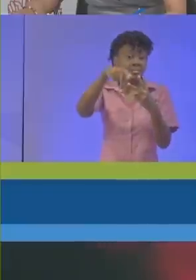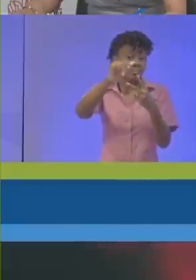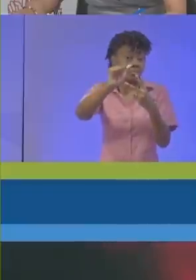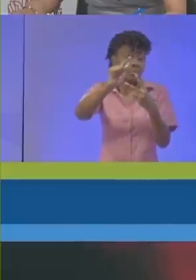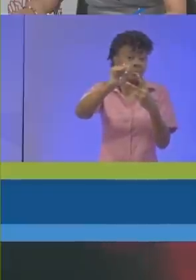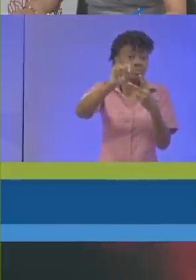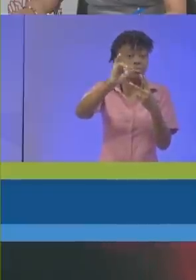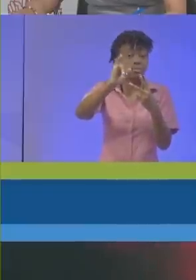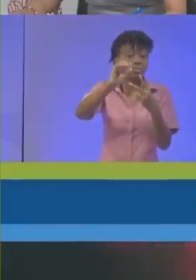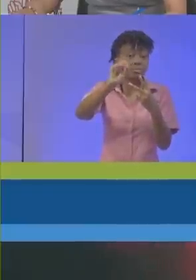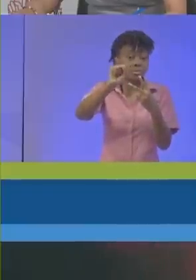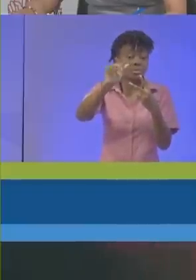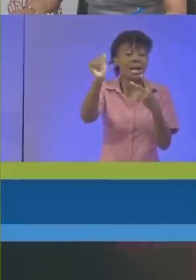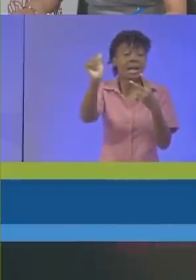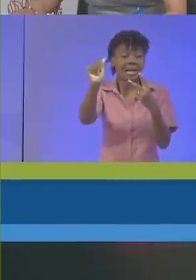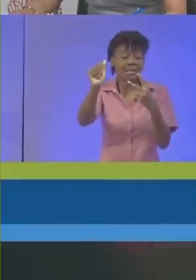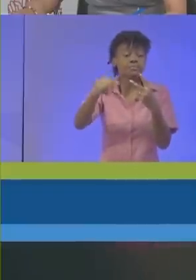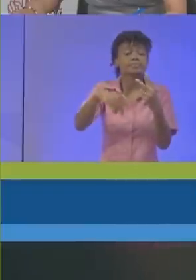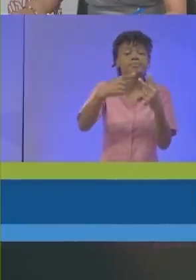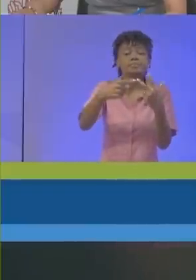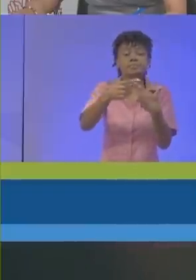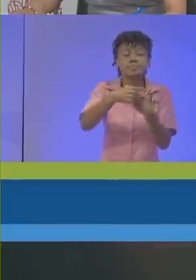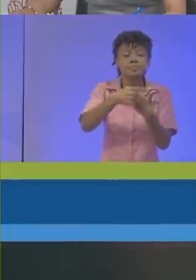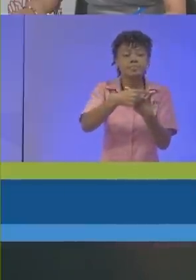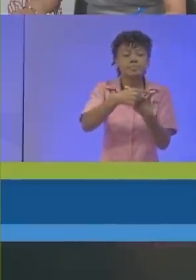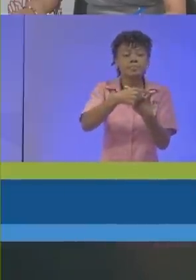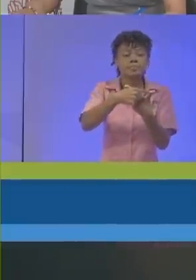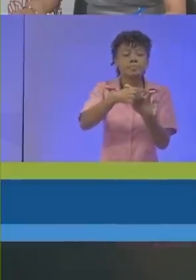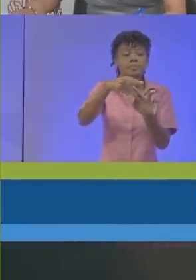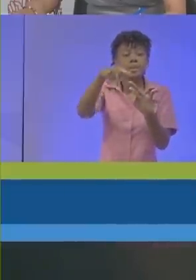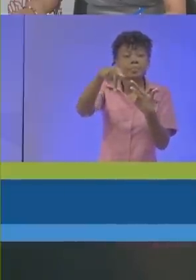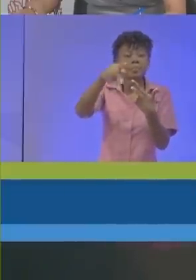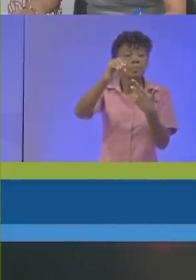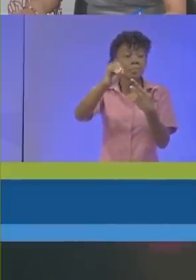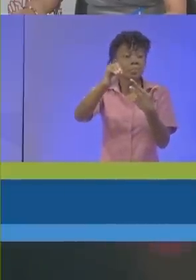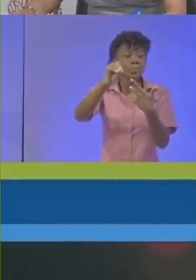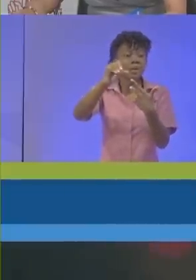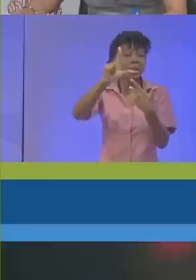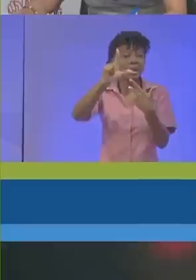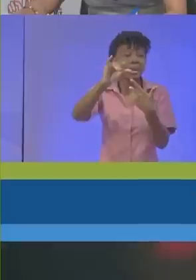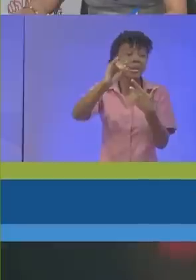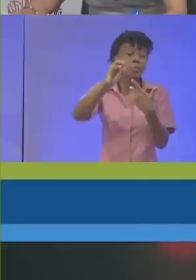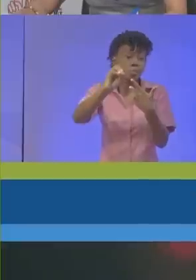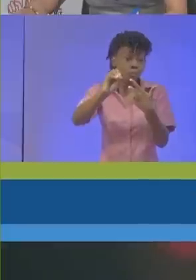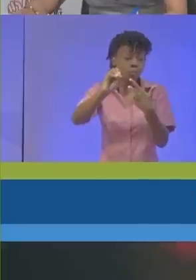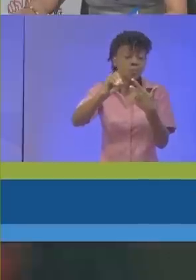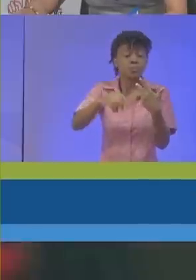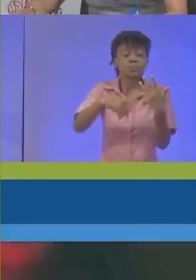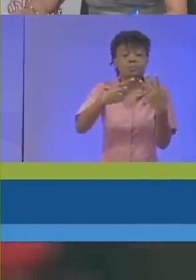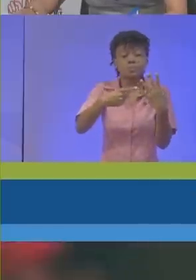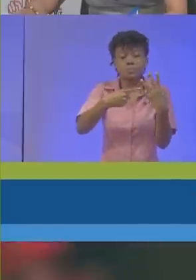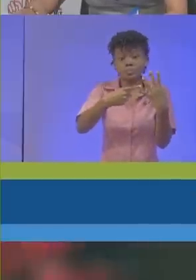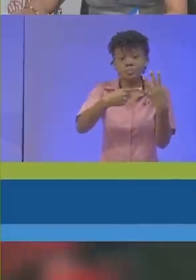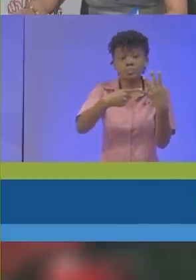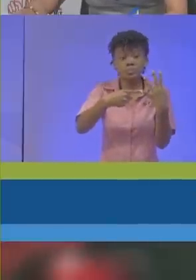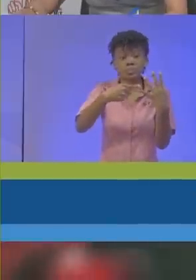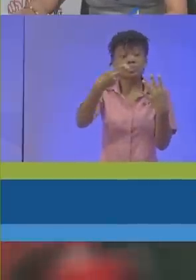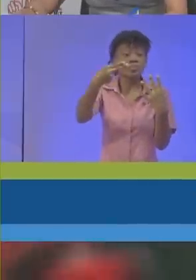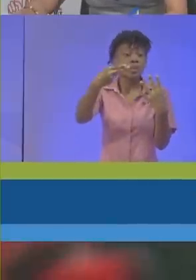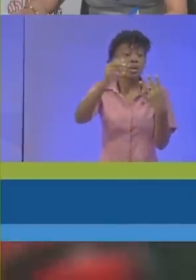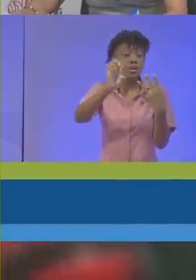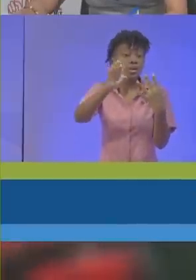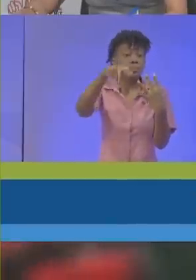polio vaccine. So our DPT hib hepatitis B is what we call a 5-in-1. So that's what we refer to as